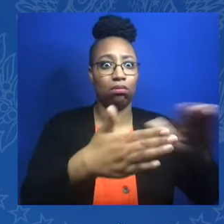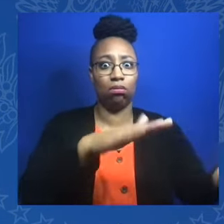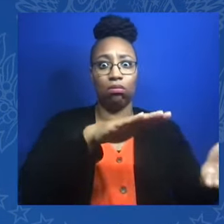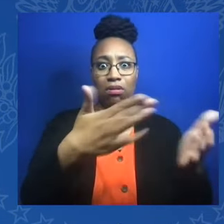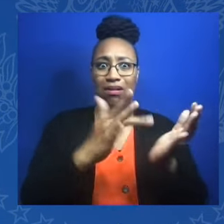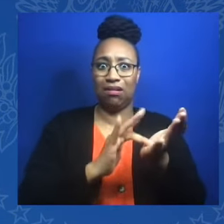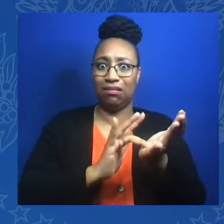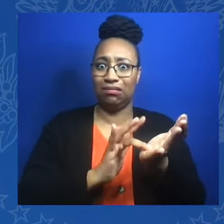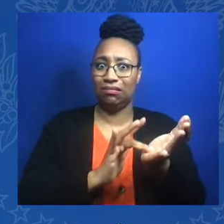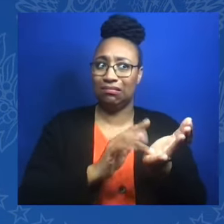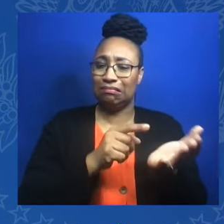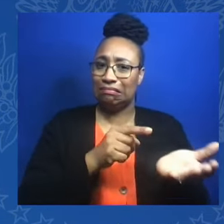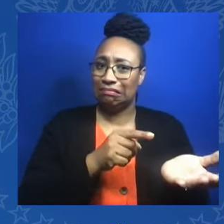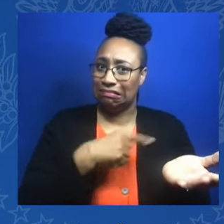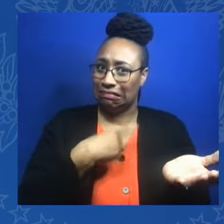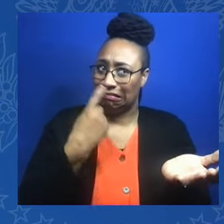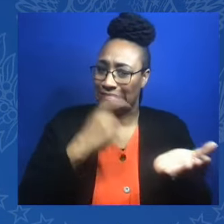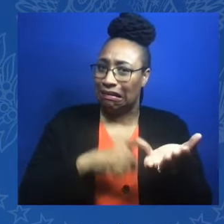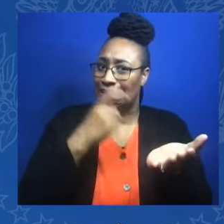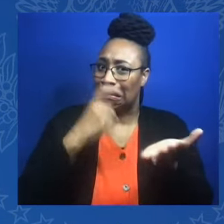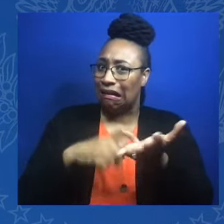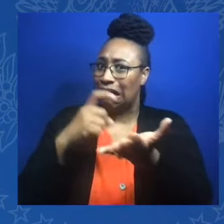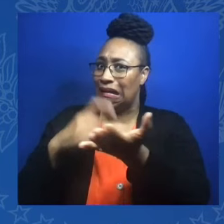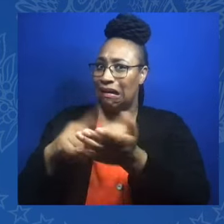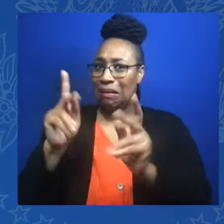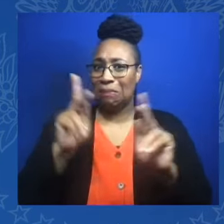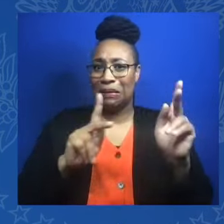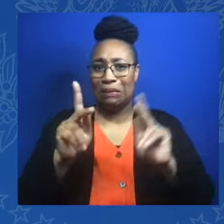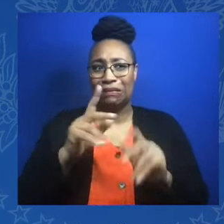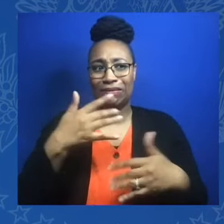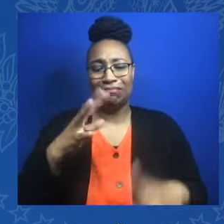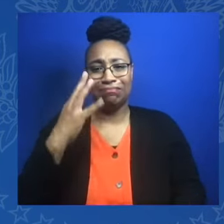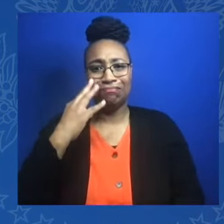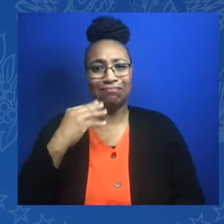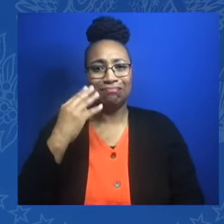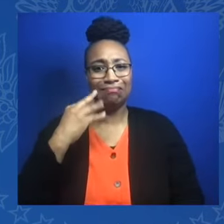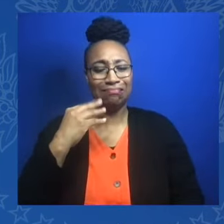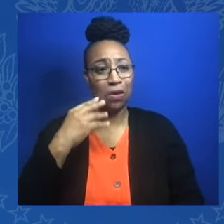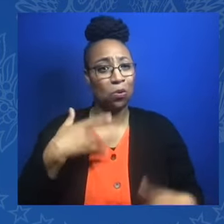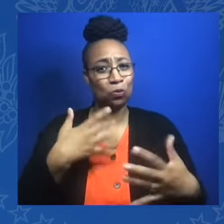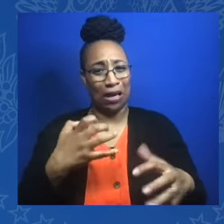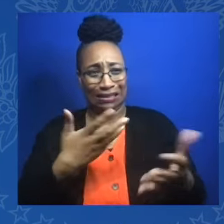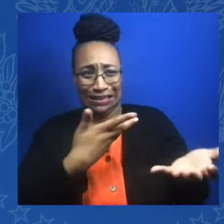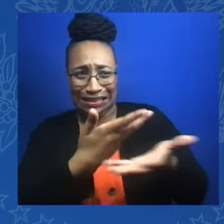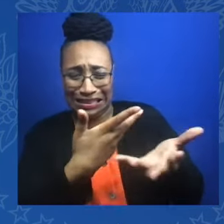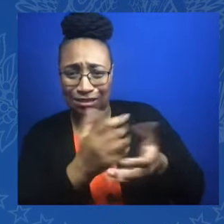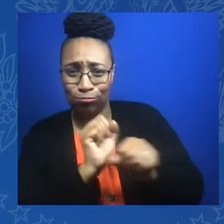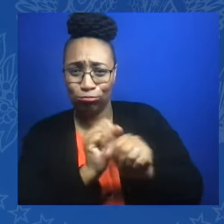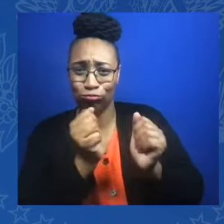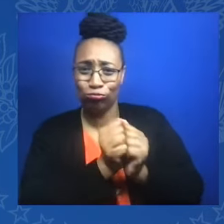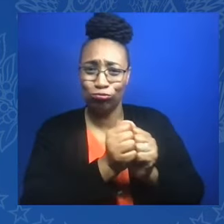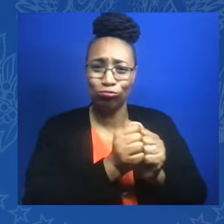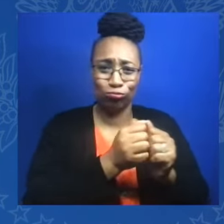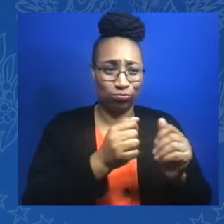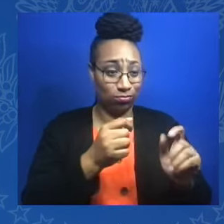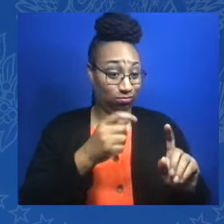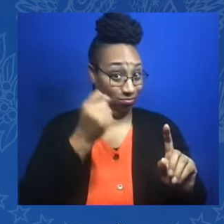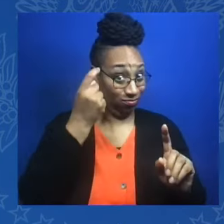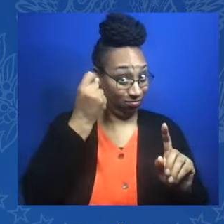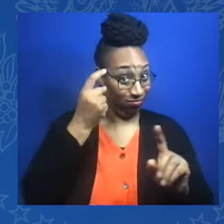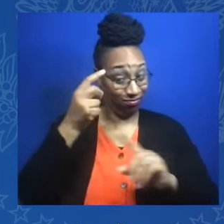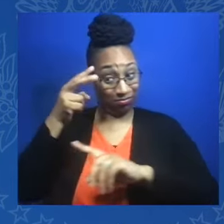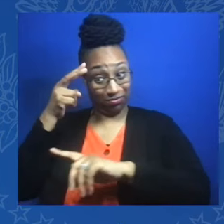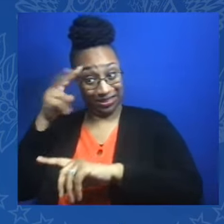are working closely with our partner Mexico to attack this problem at every stage, from the precursor chemicals shipped from